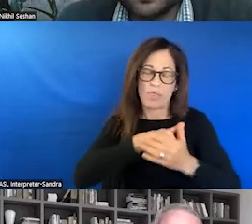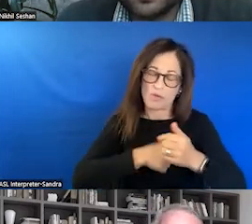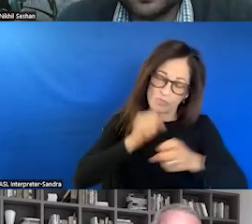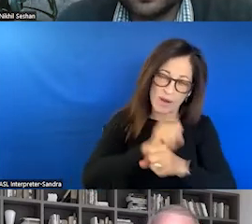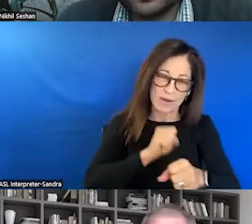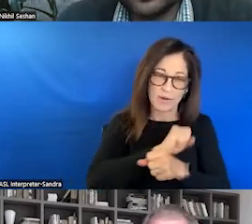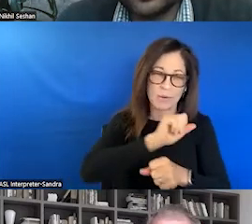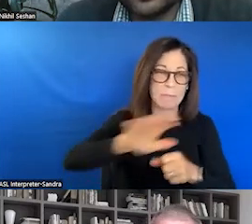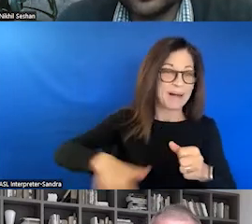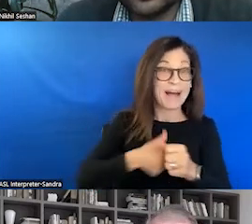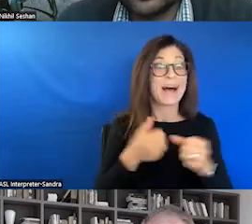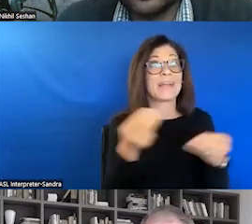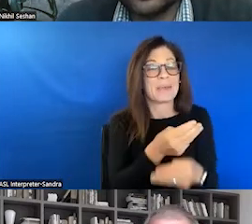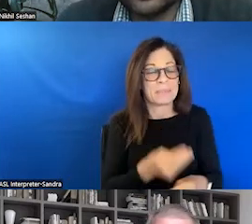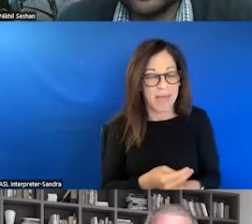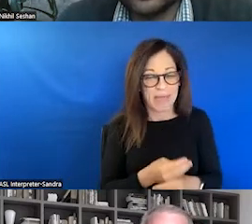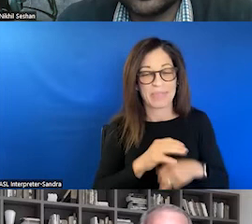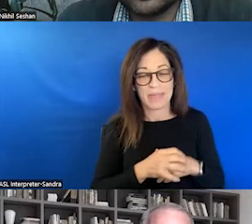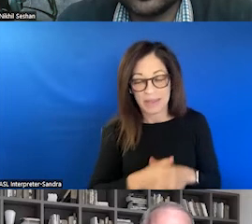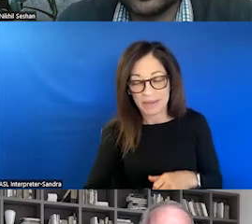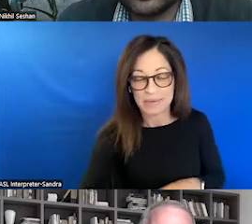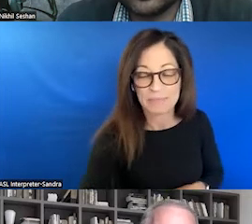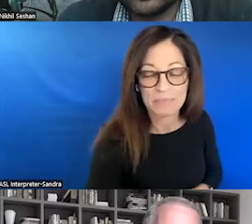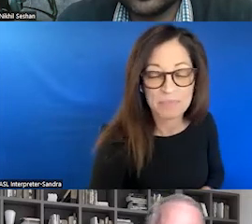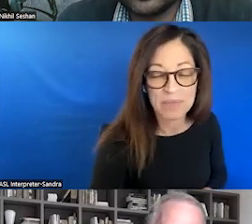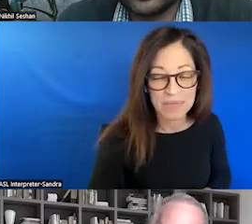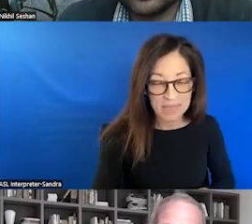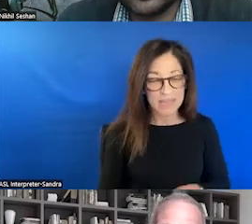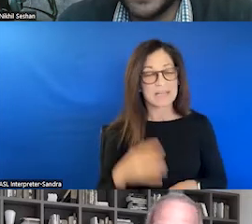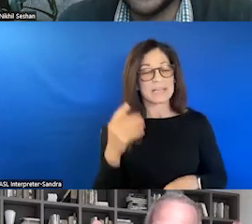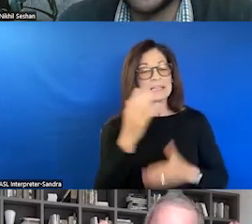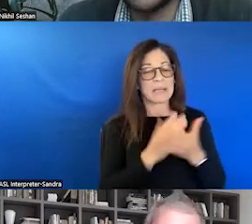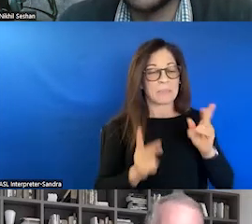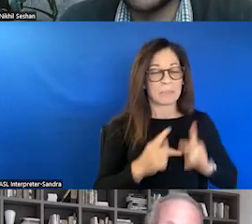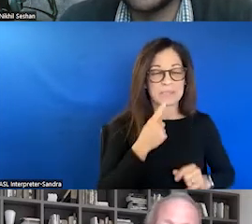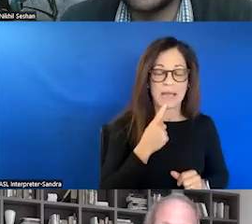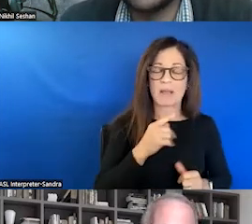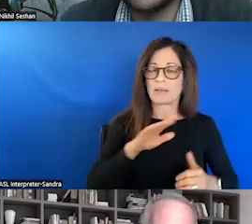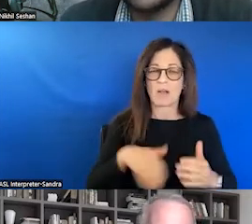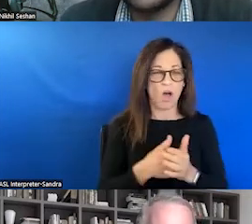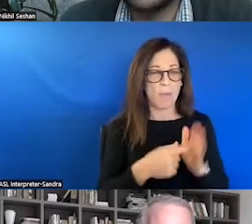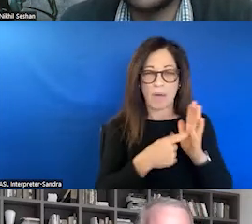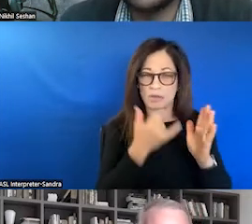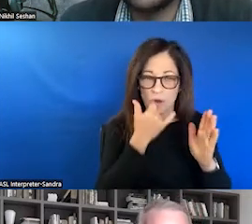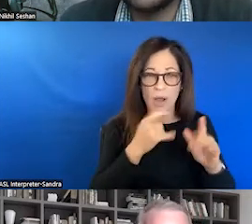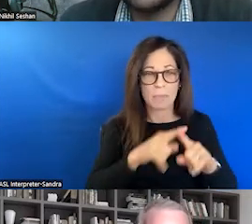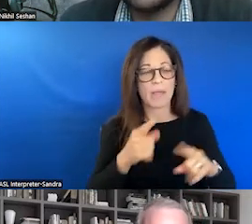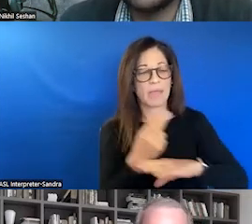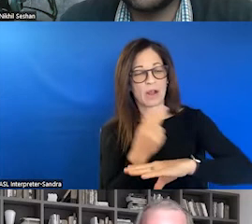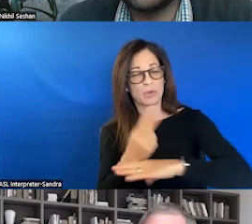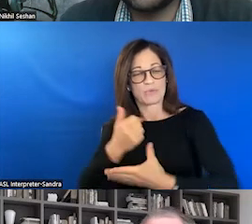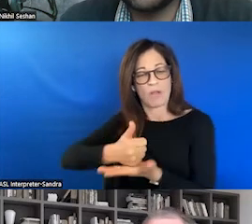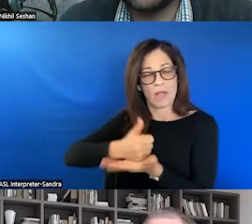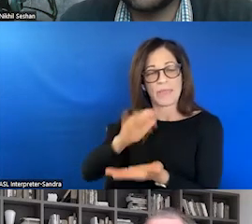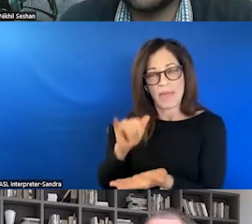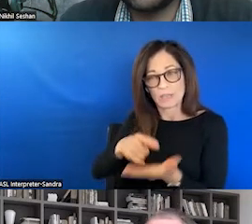Model, you know, John Franklin Sierra says all models are wrong, but some are useful. You got to show your math, which is what Nikhil was starting to do.